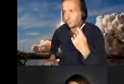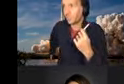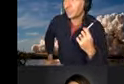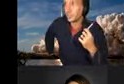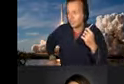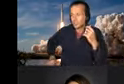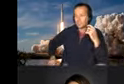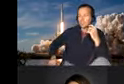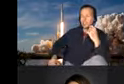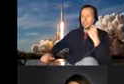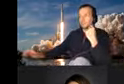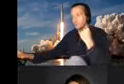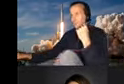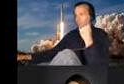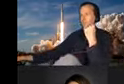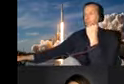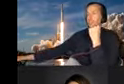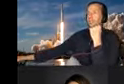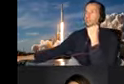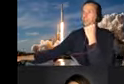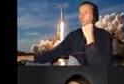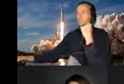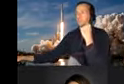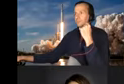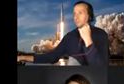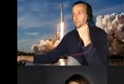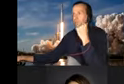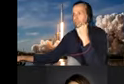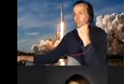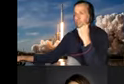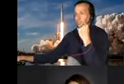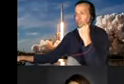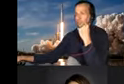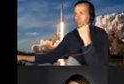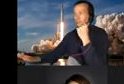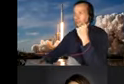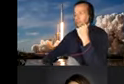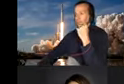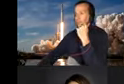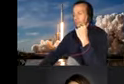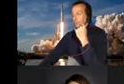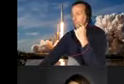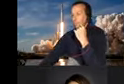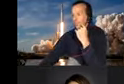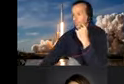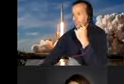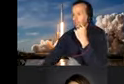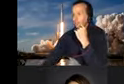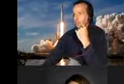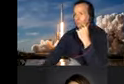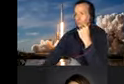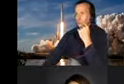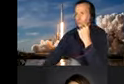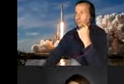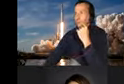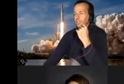Linked in the presentation. And you can actually, they're interesting in their own right, but you could definitely, you